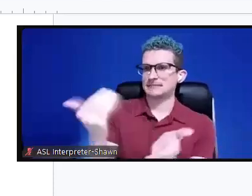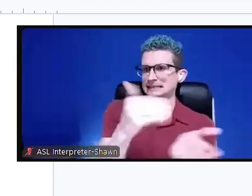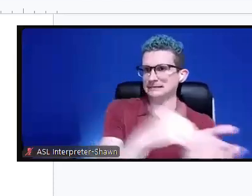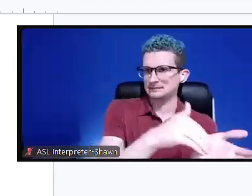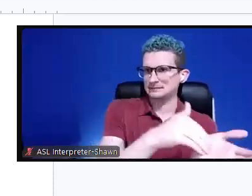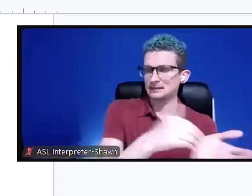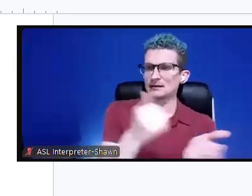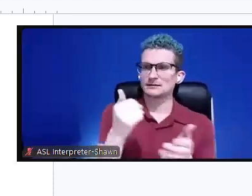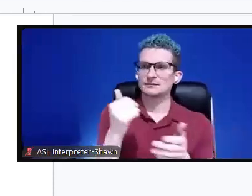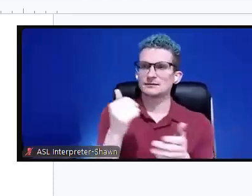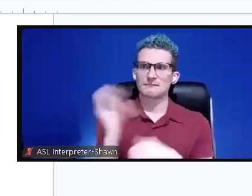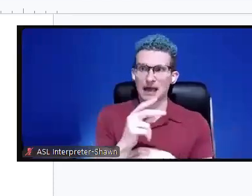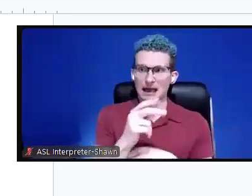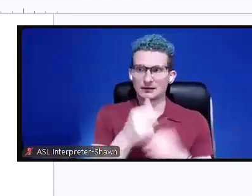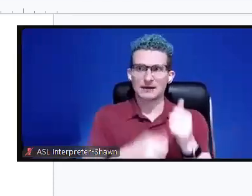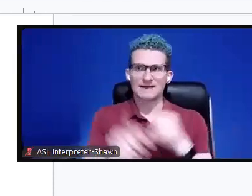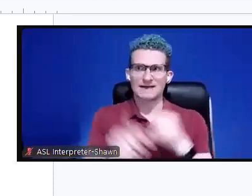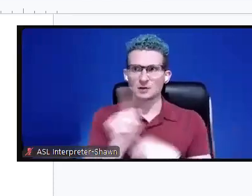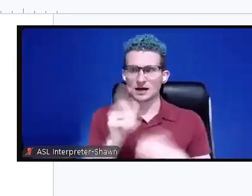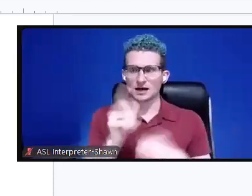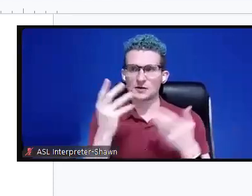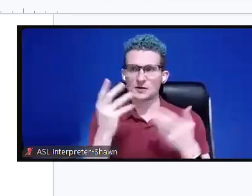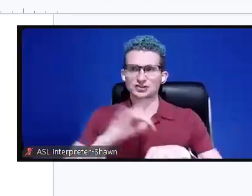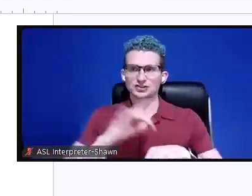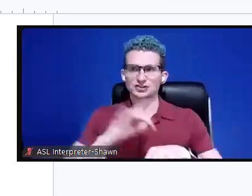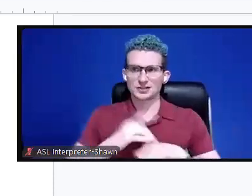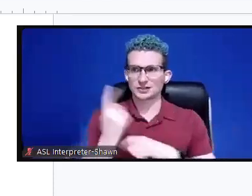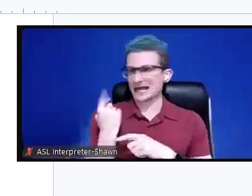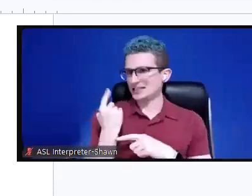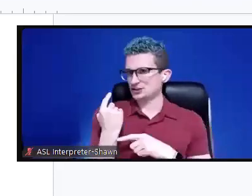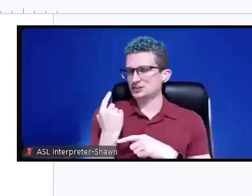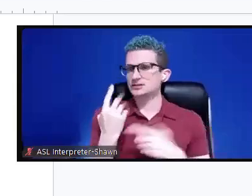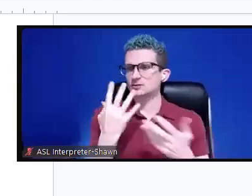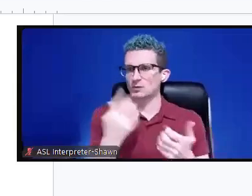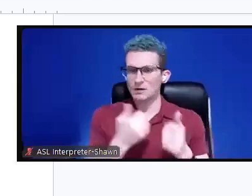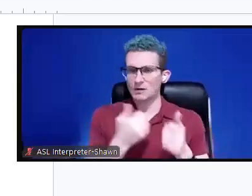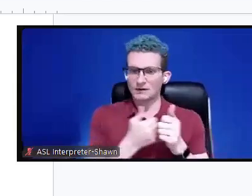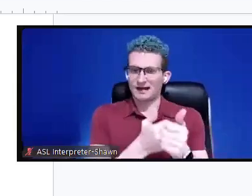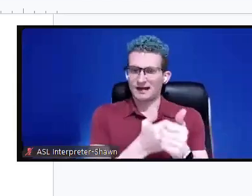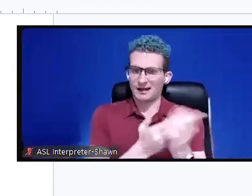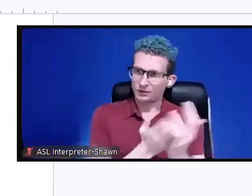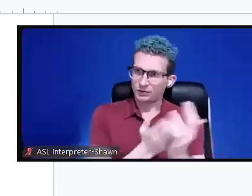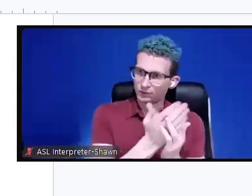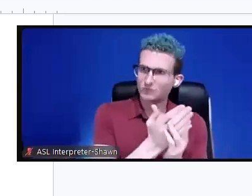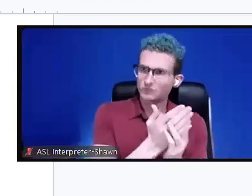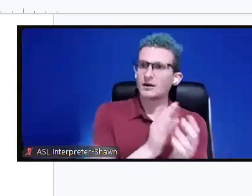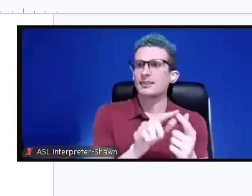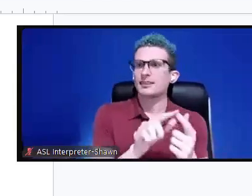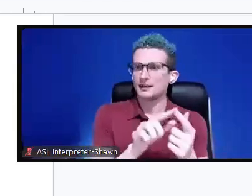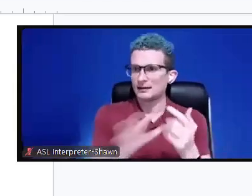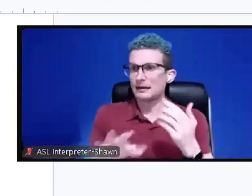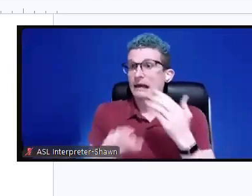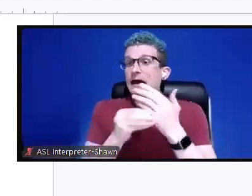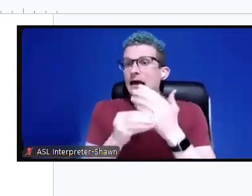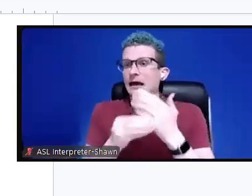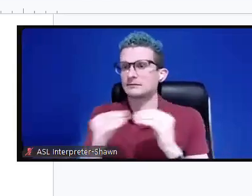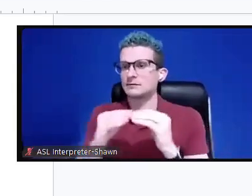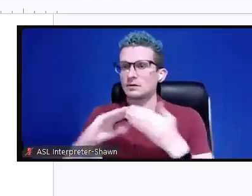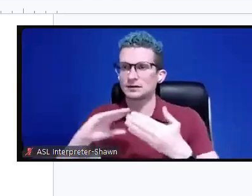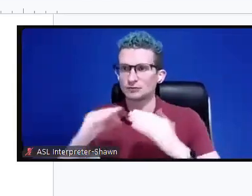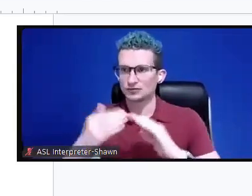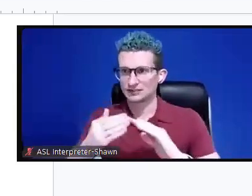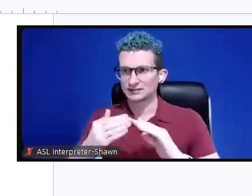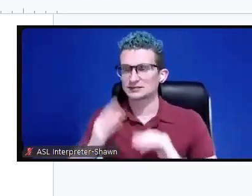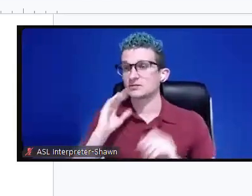really have follow through on those communities and then adding additional ones. And so we will continue to build out our engagement plan